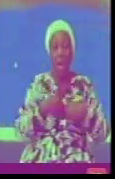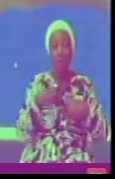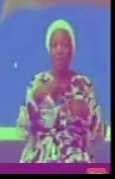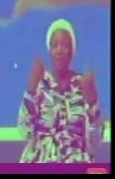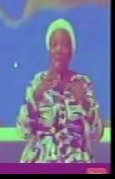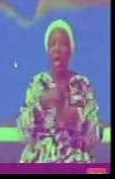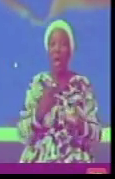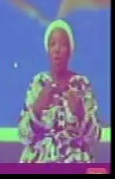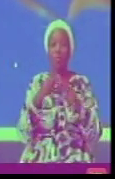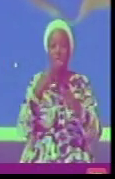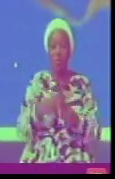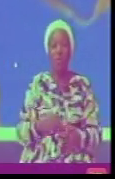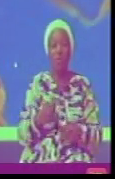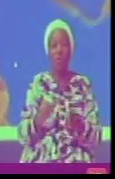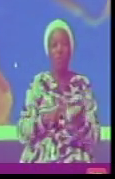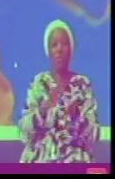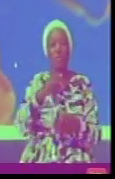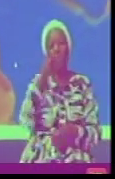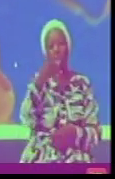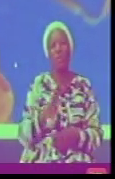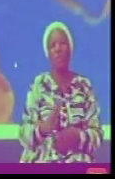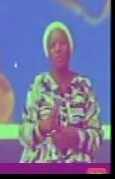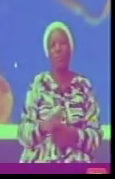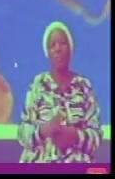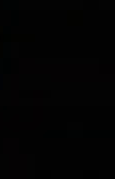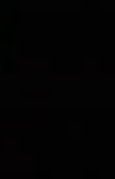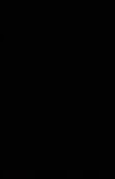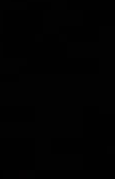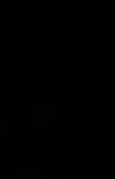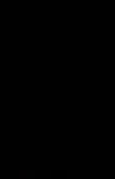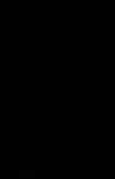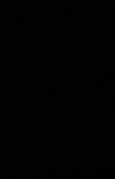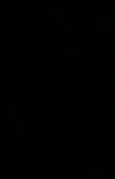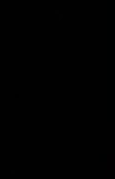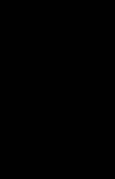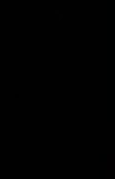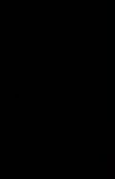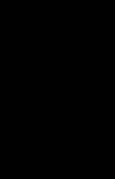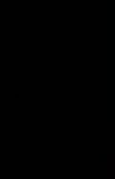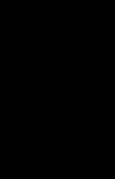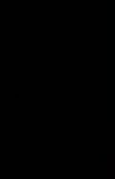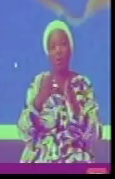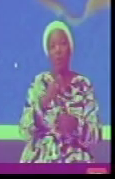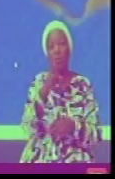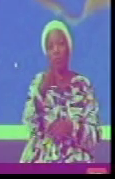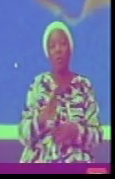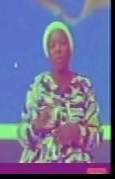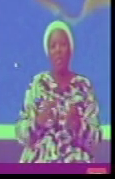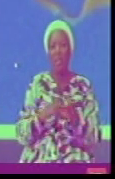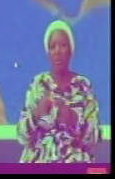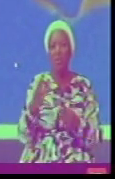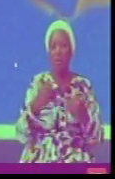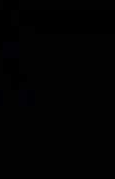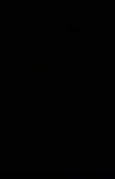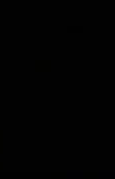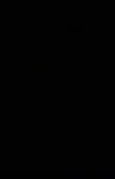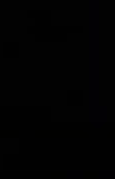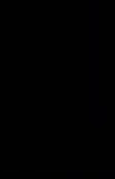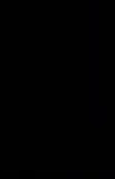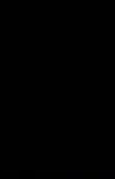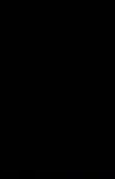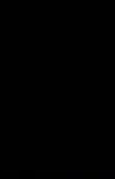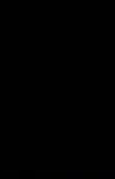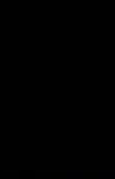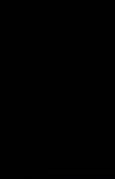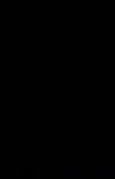with God, because it says, all have sinned and come to God. You look